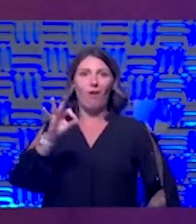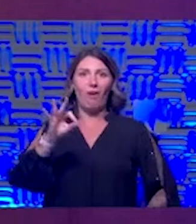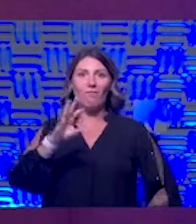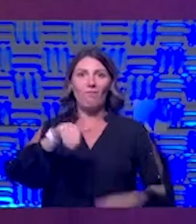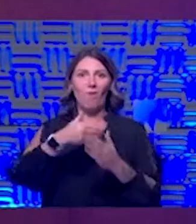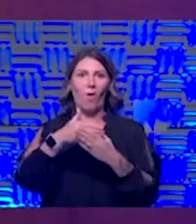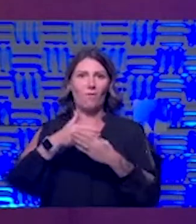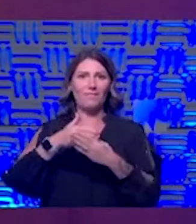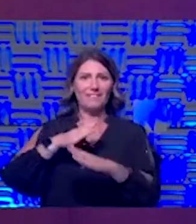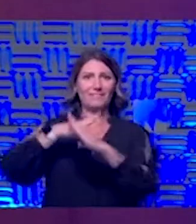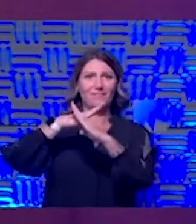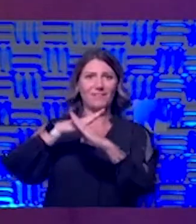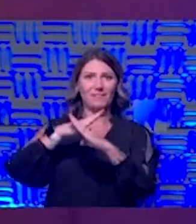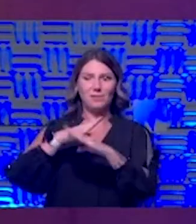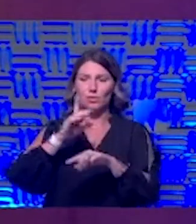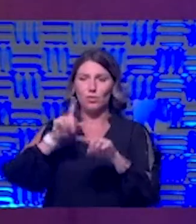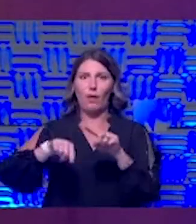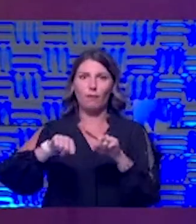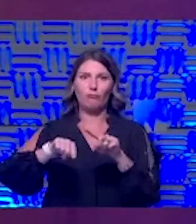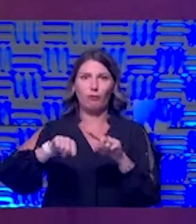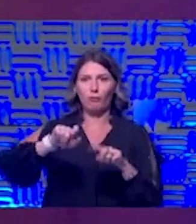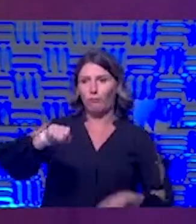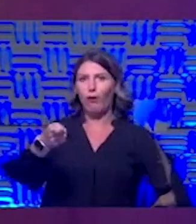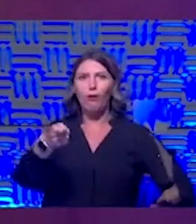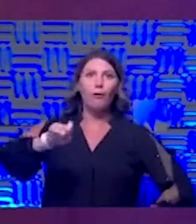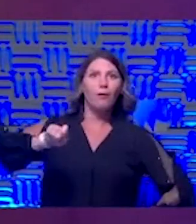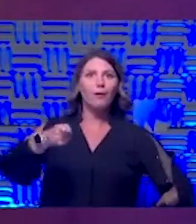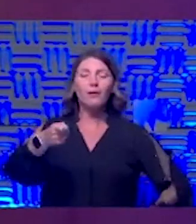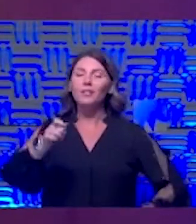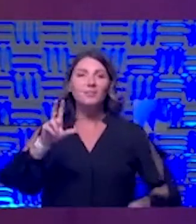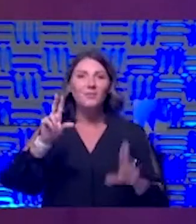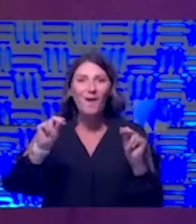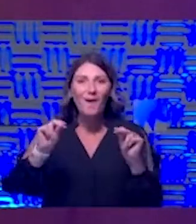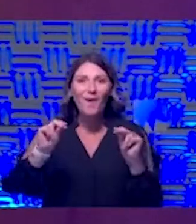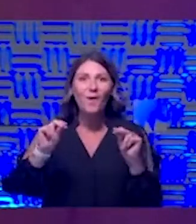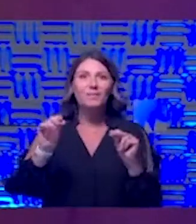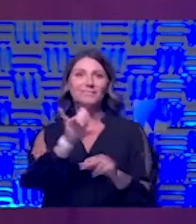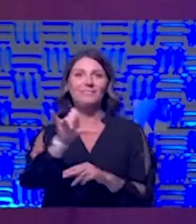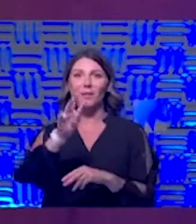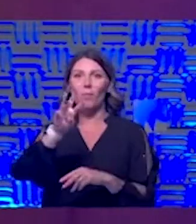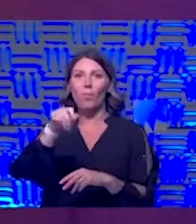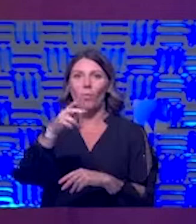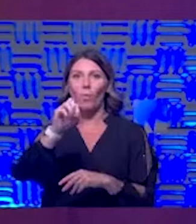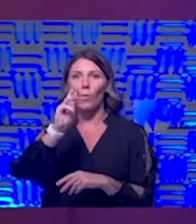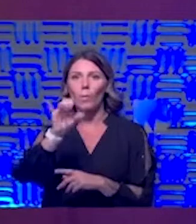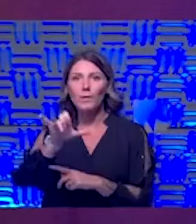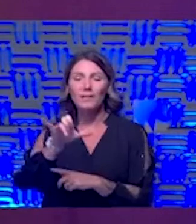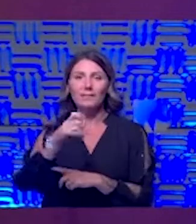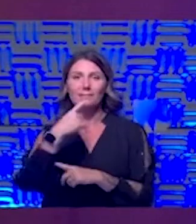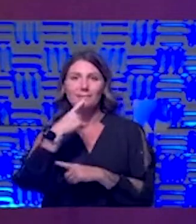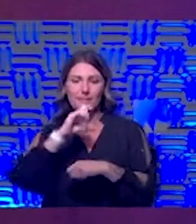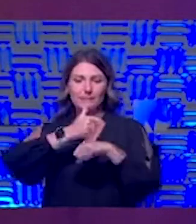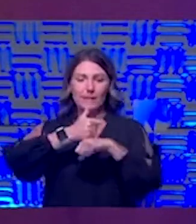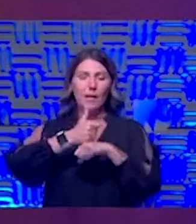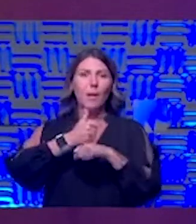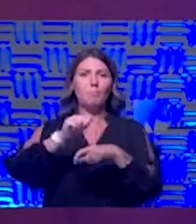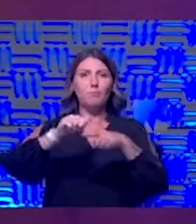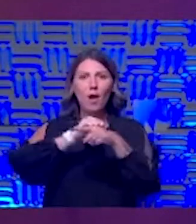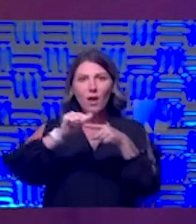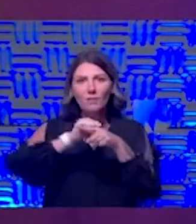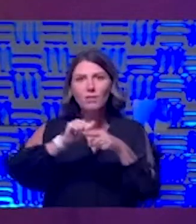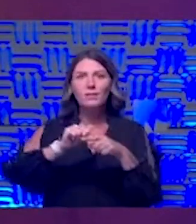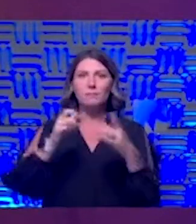There's no light switch. And so that's, again, as Whitney said, having those practices, the meditation, the mindfulness, where you